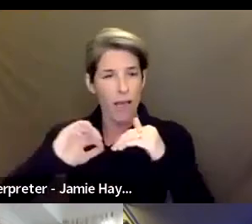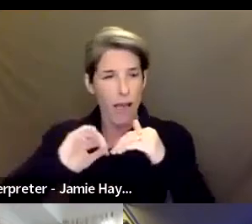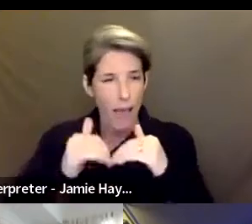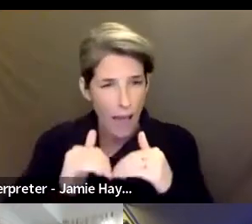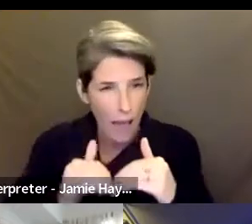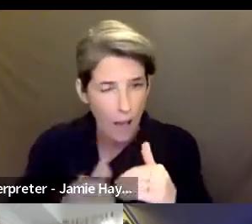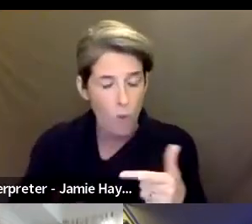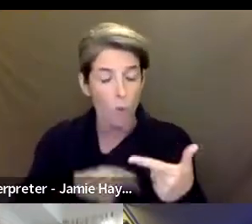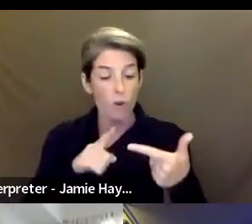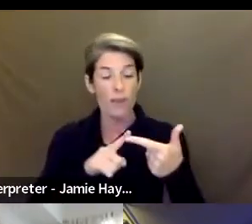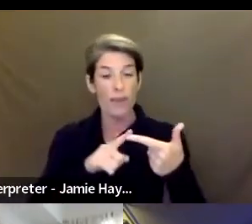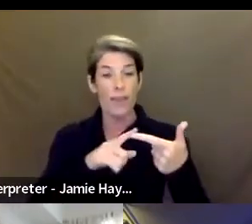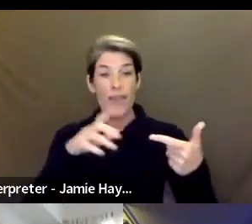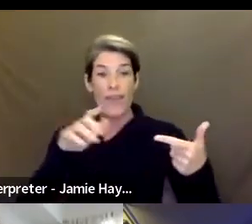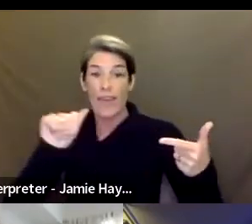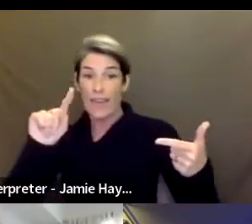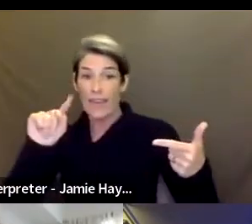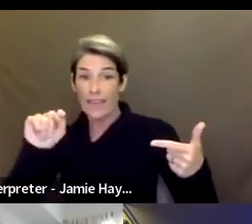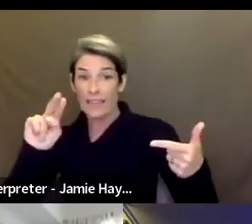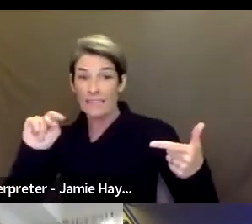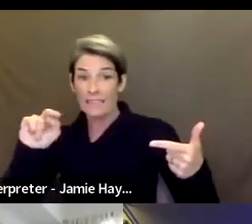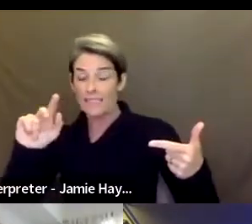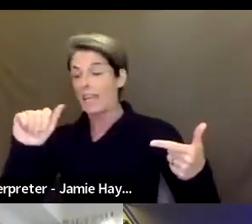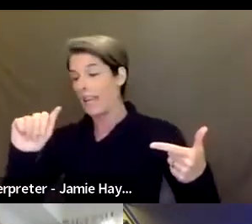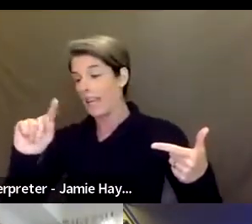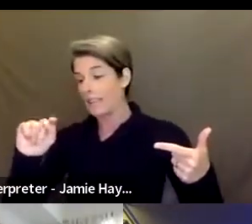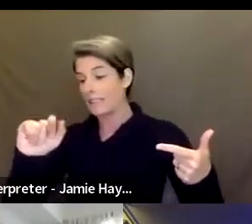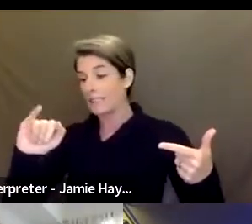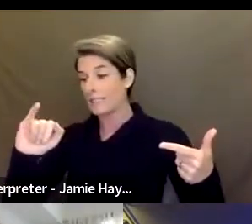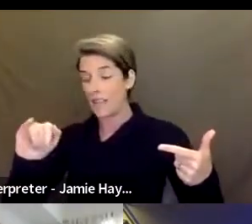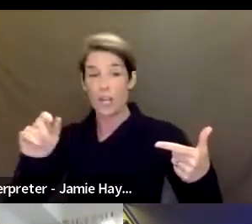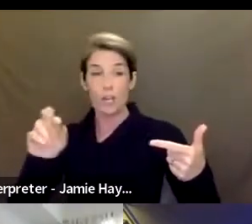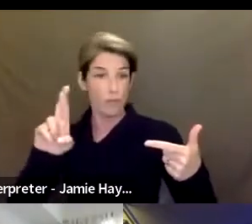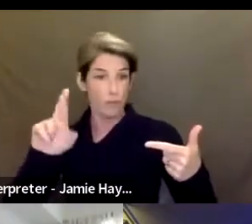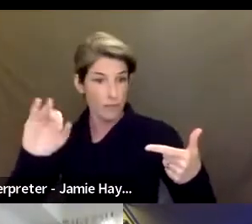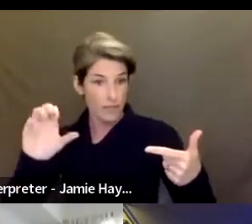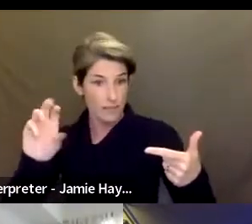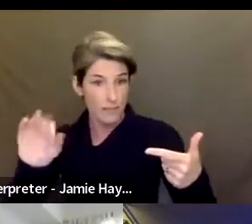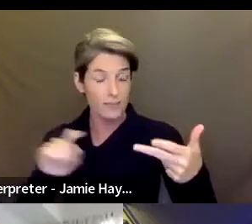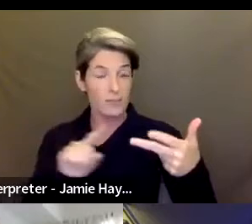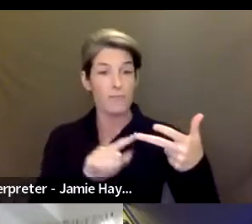anti-racism, anti-ableism, and equity in our casting practices?